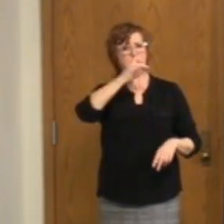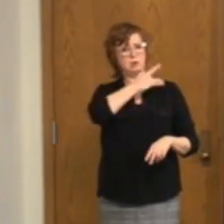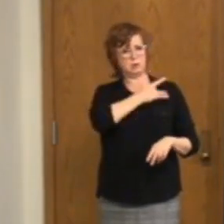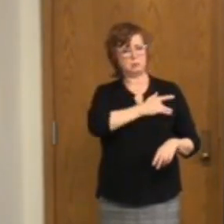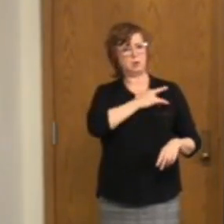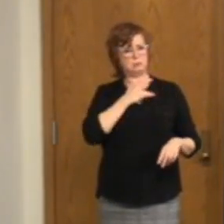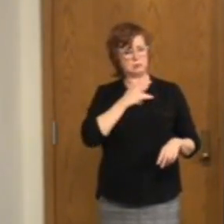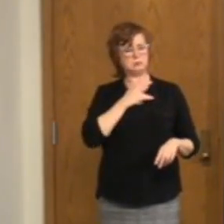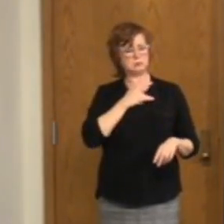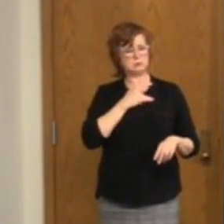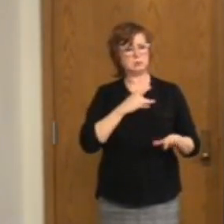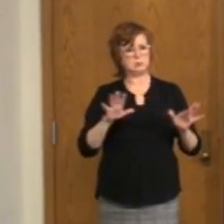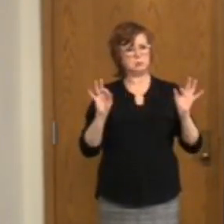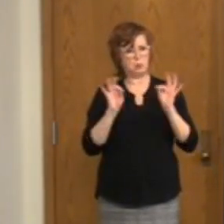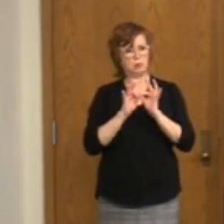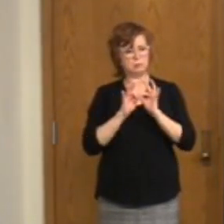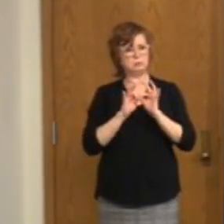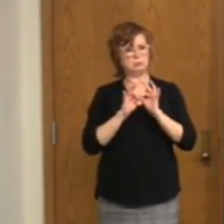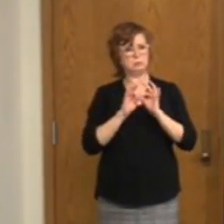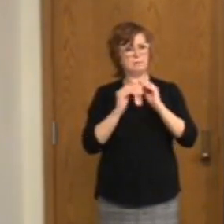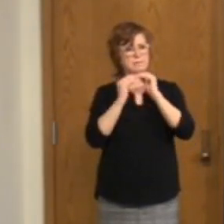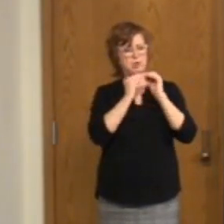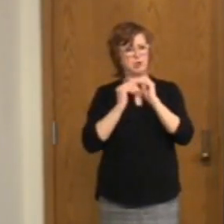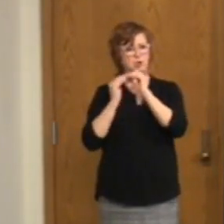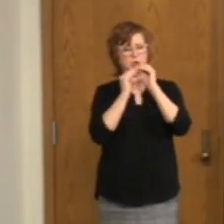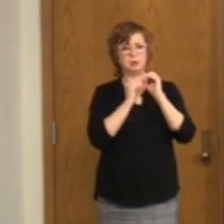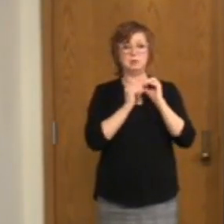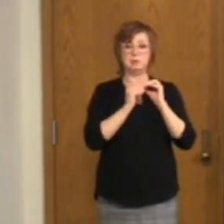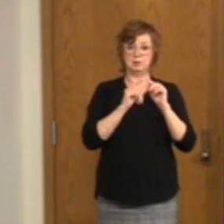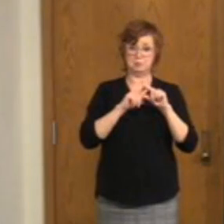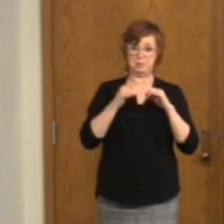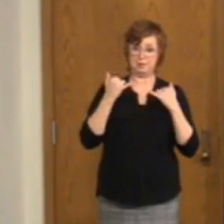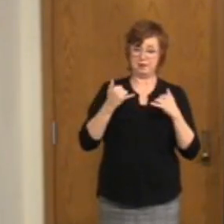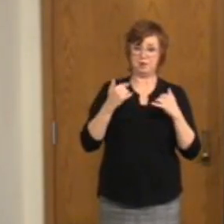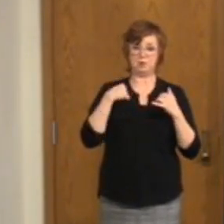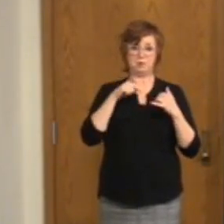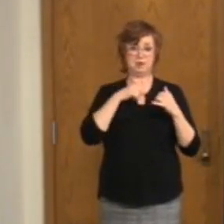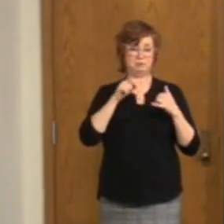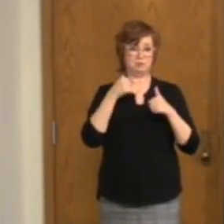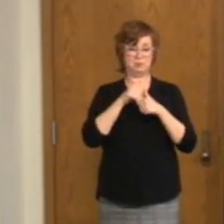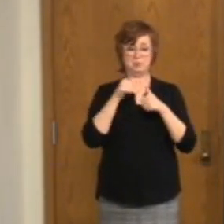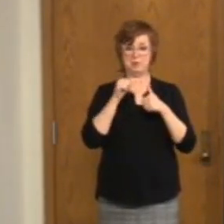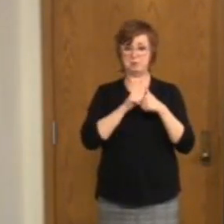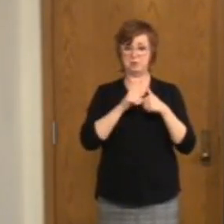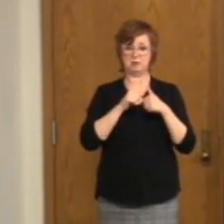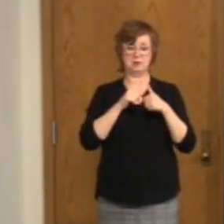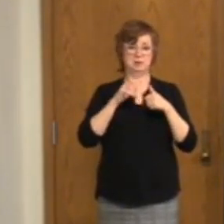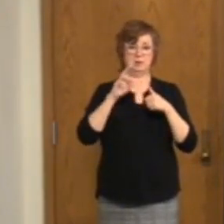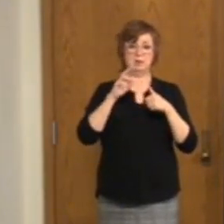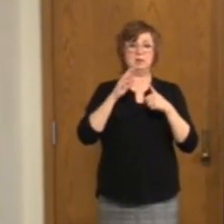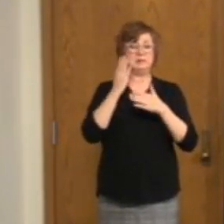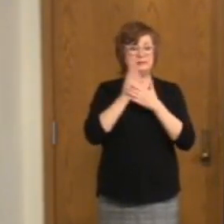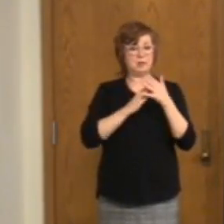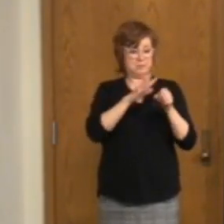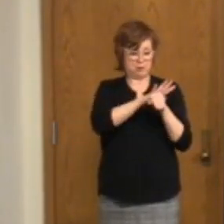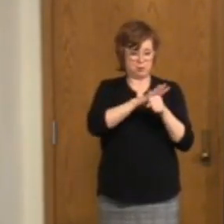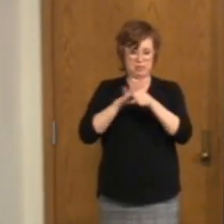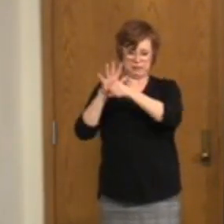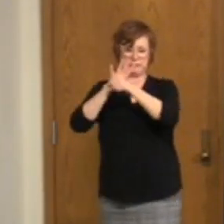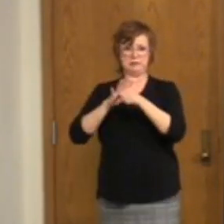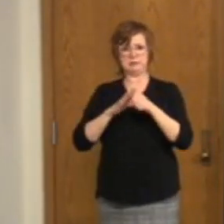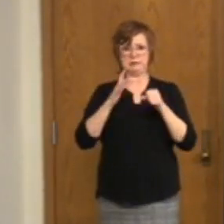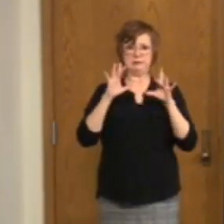parts of the province, more than half of the province now, has had very low rates. Some are just getting there, and some are coming into that safe